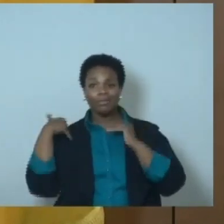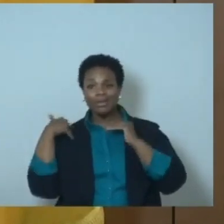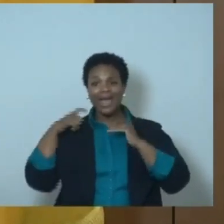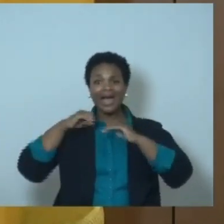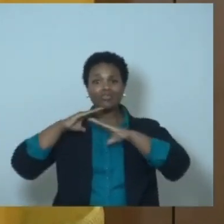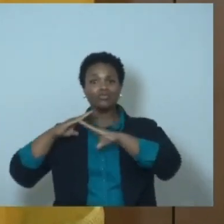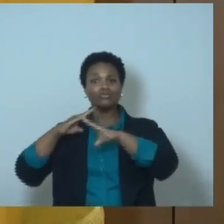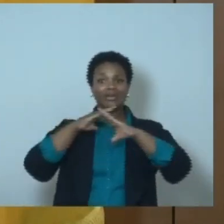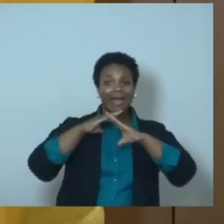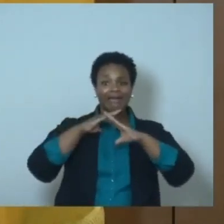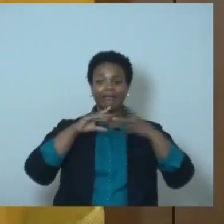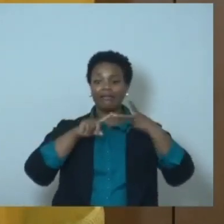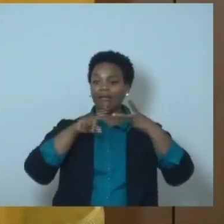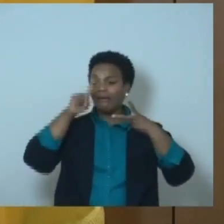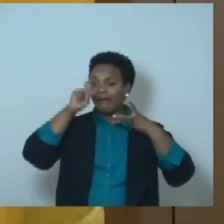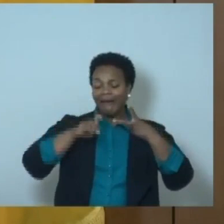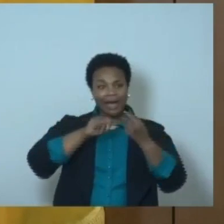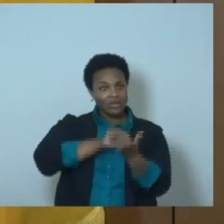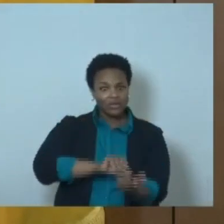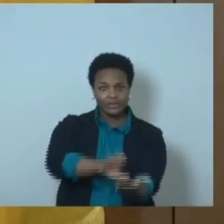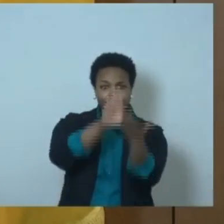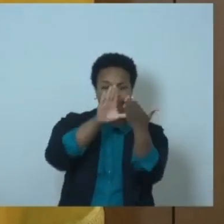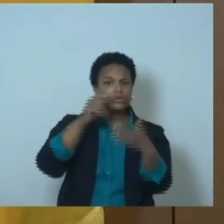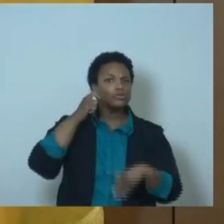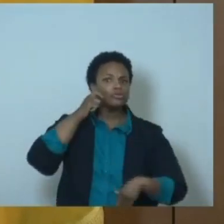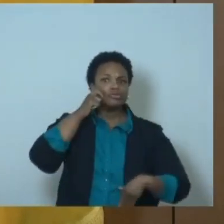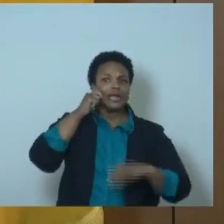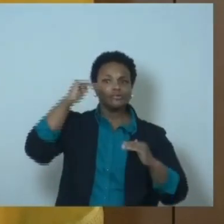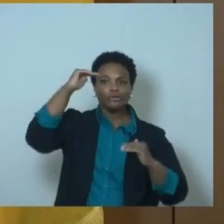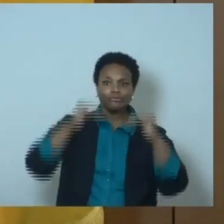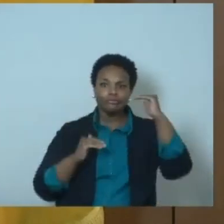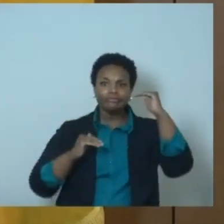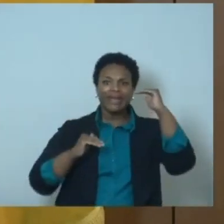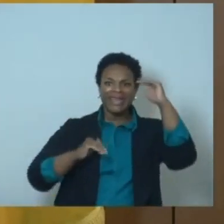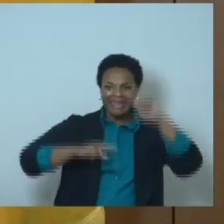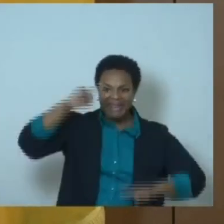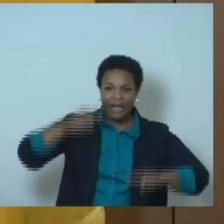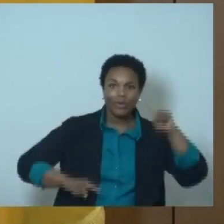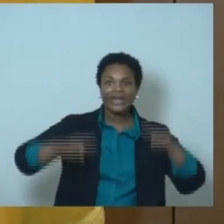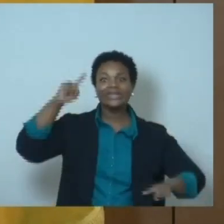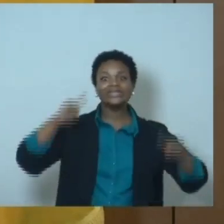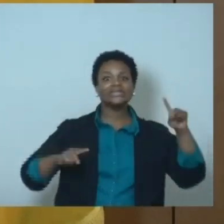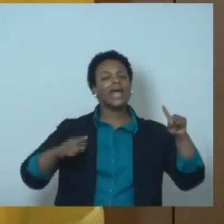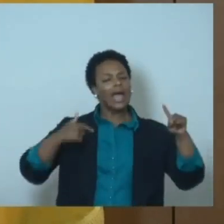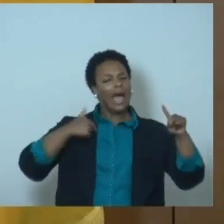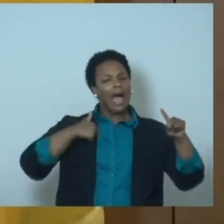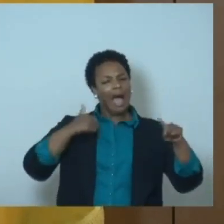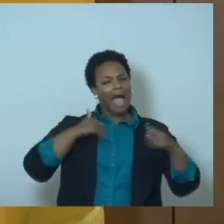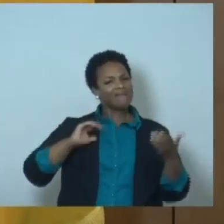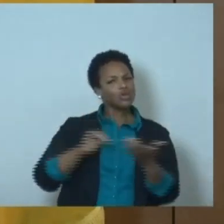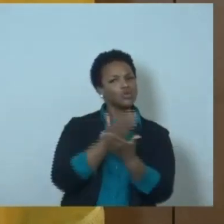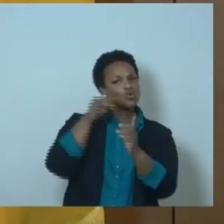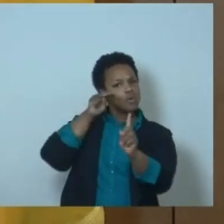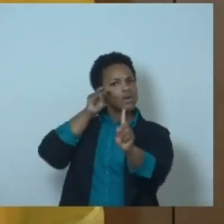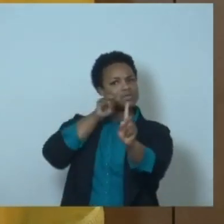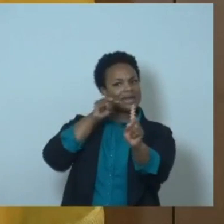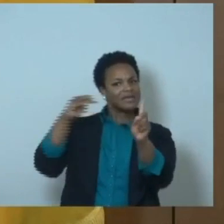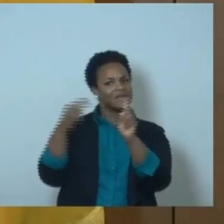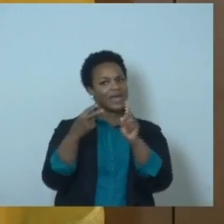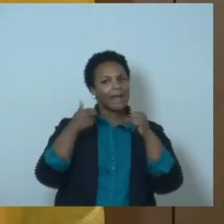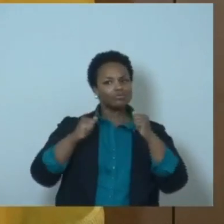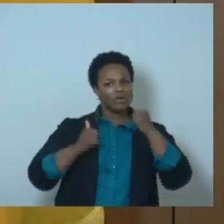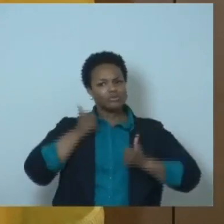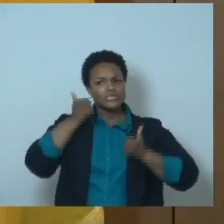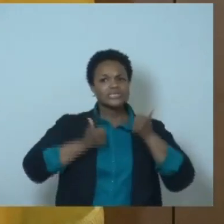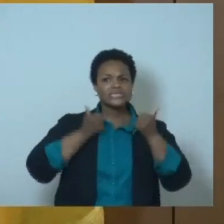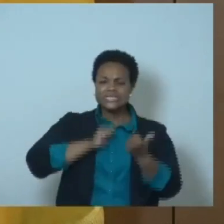racial inequities. It is something that, again, I'm looking at with a whole new lens, and I want to be very aggressive about. But I don't want to candy coat that this is